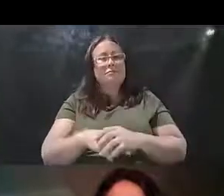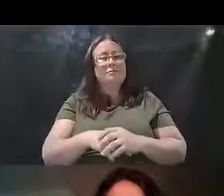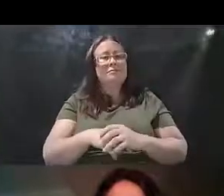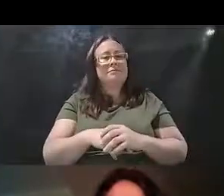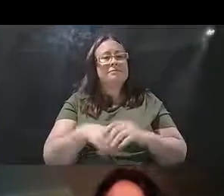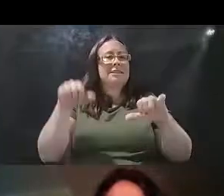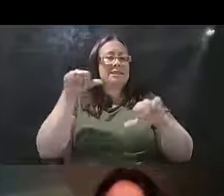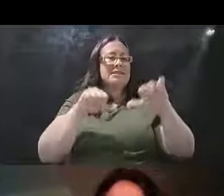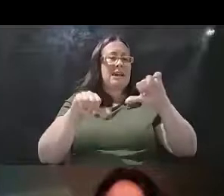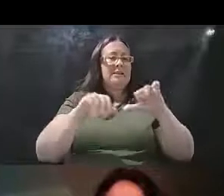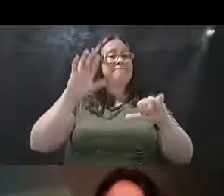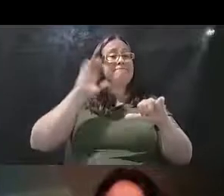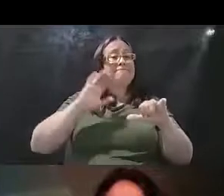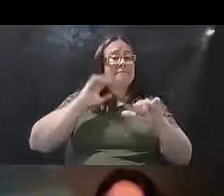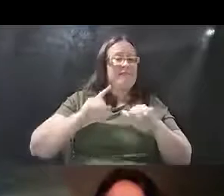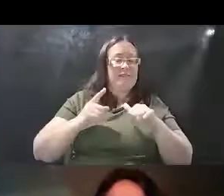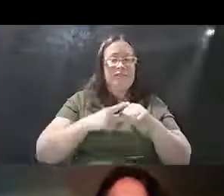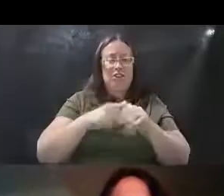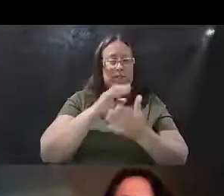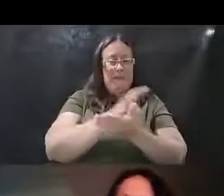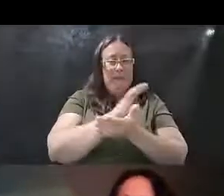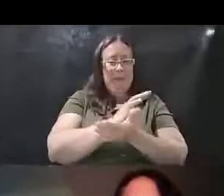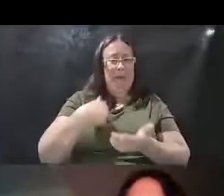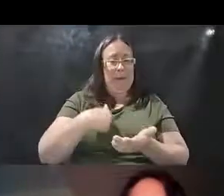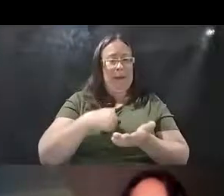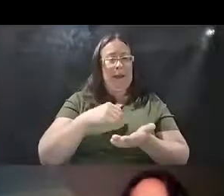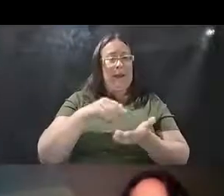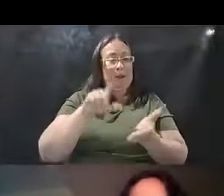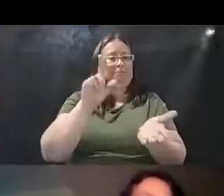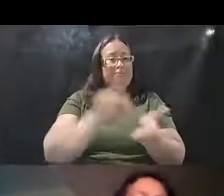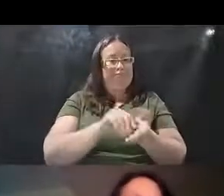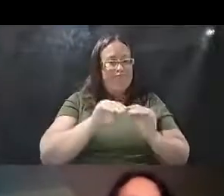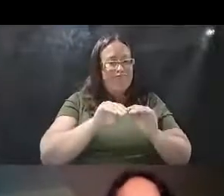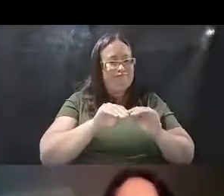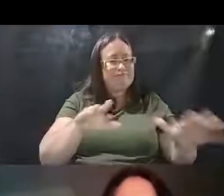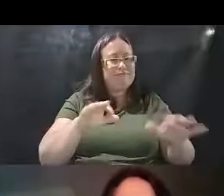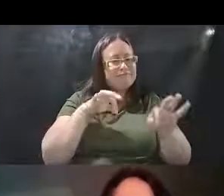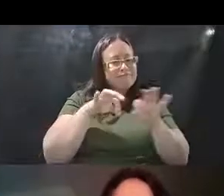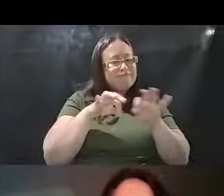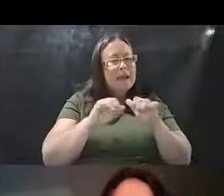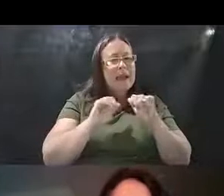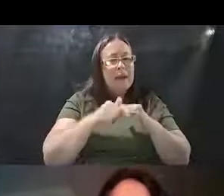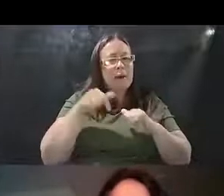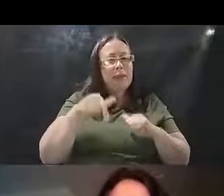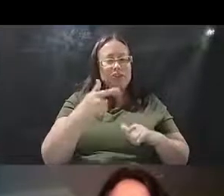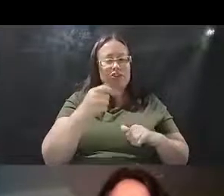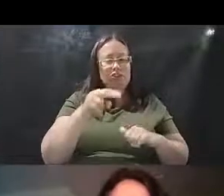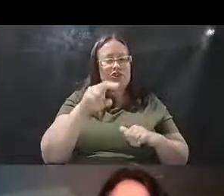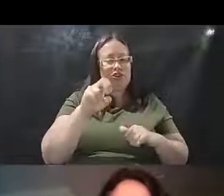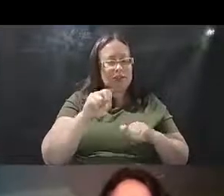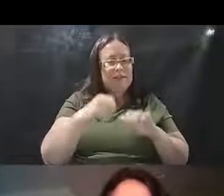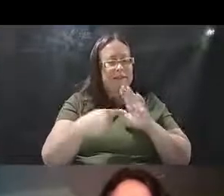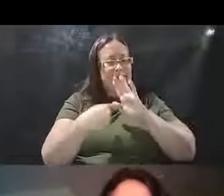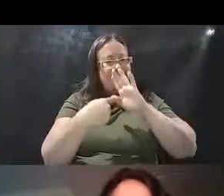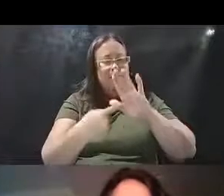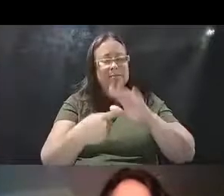science from the very first paper that we published describing how this gene was expressed,